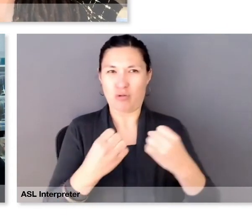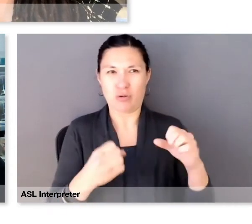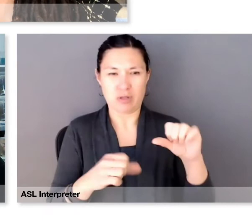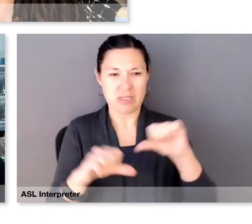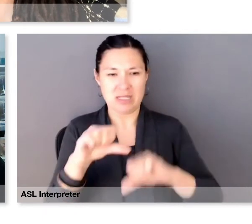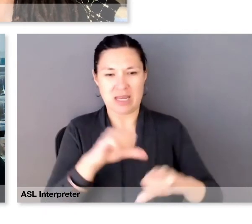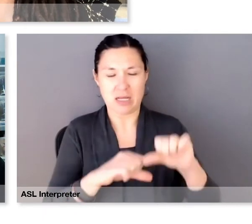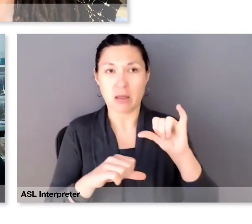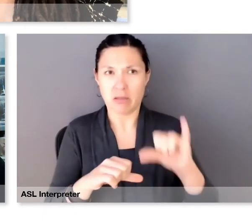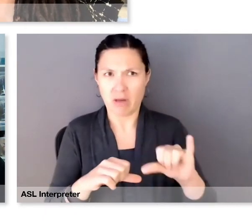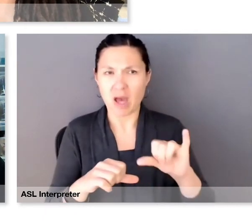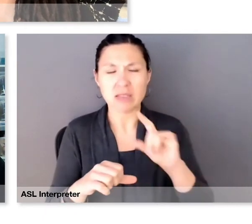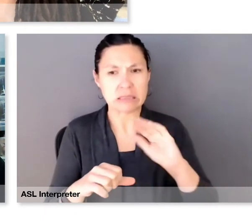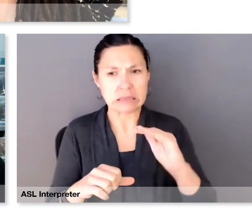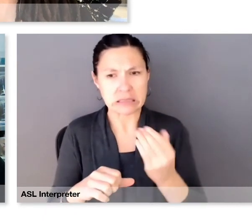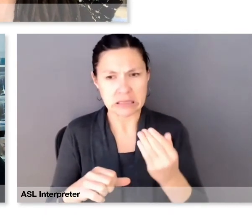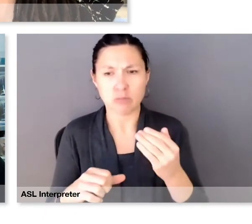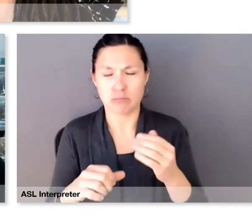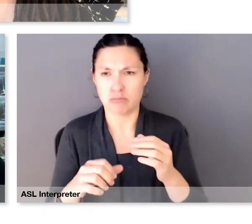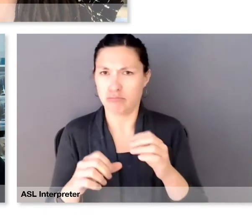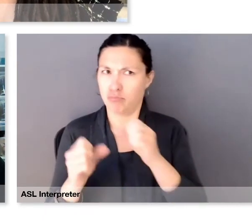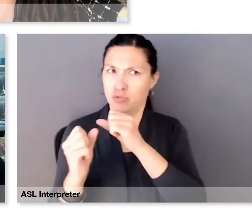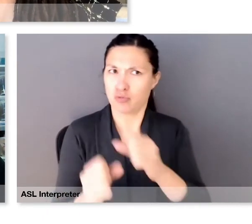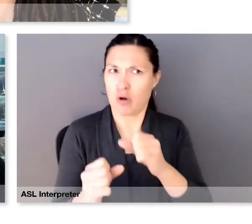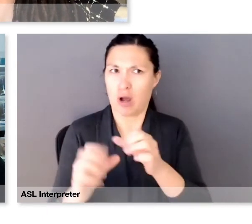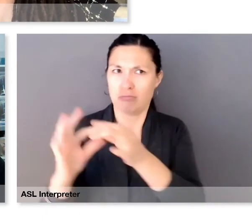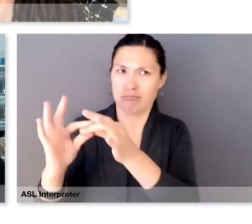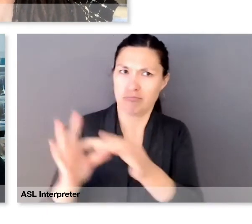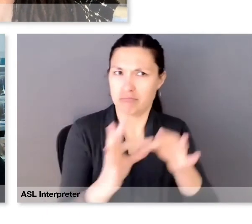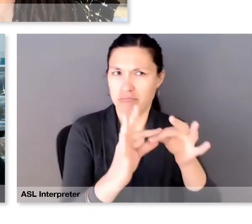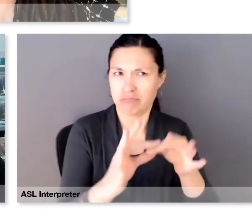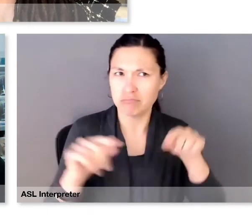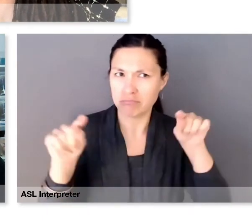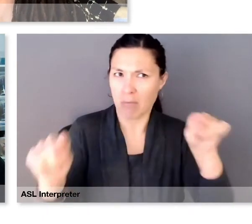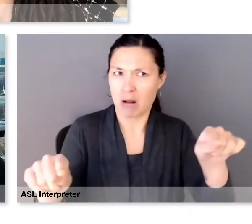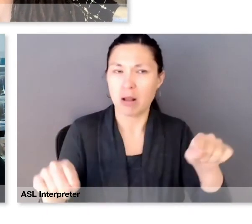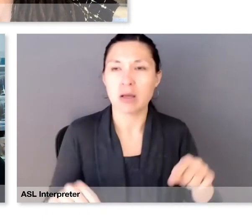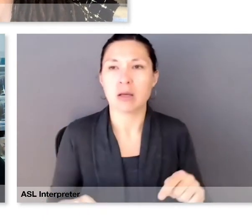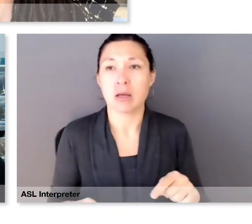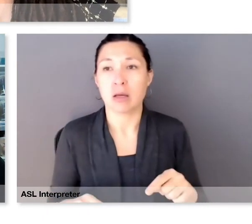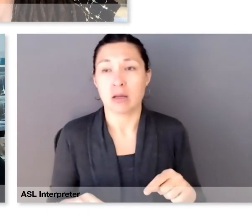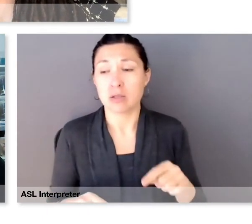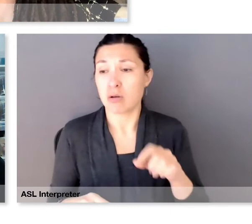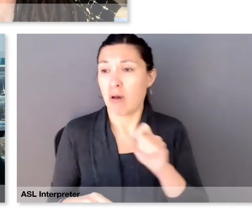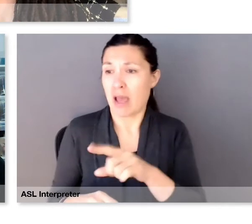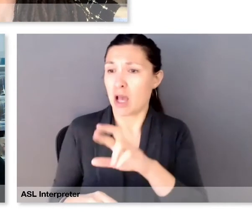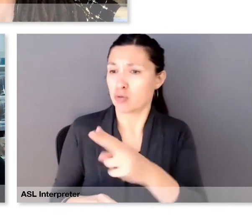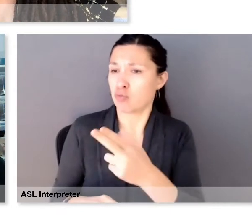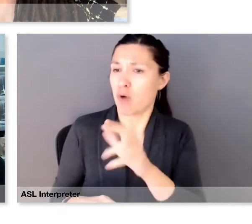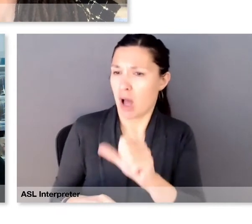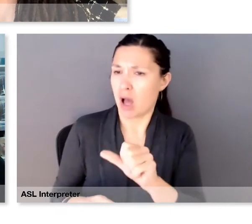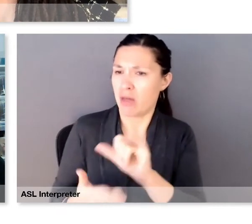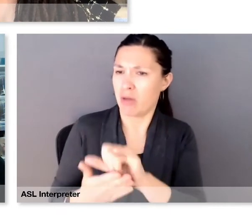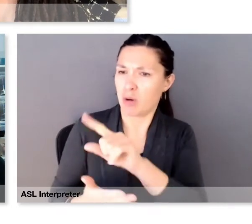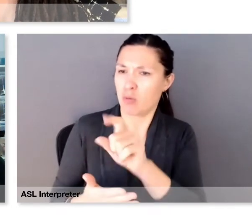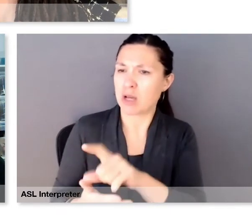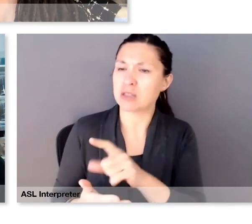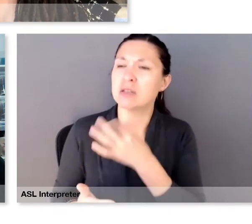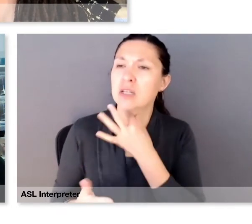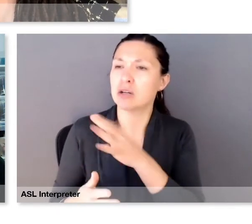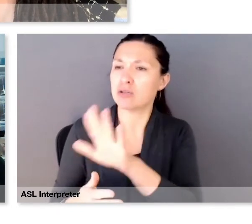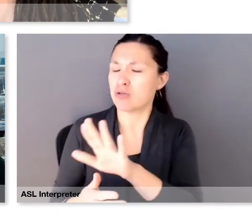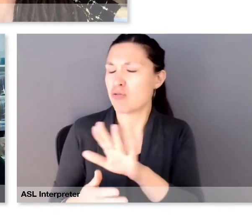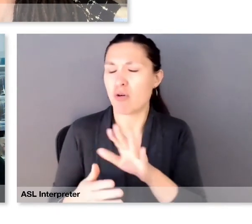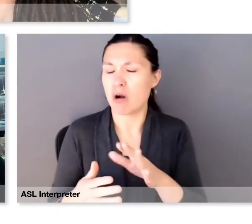algorithmic insight. And so maybe to begin, I could ask Ruha the same question. So what is your take on reconciling